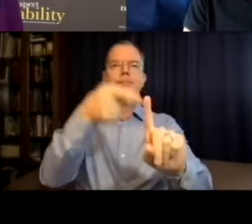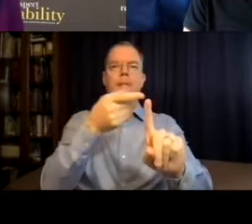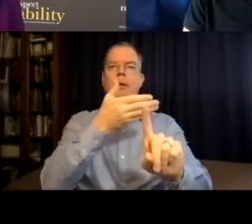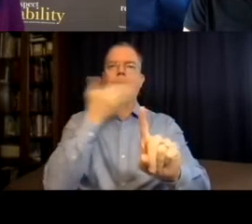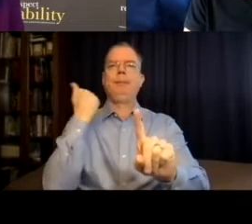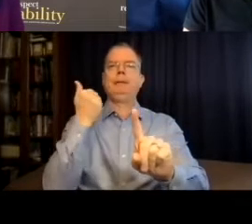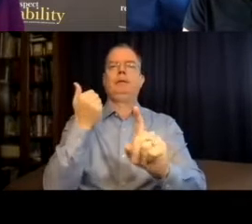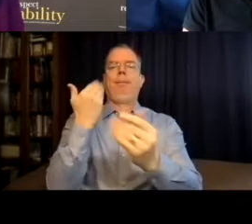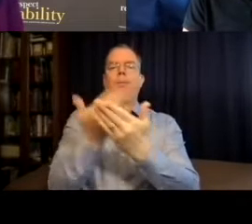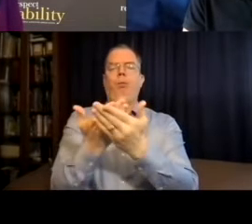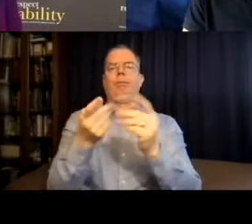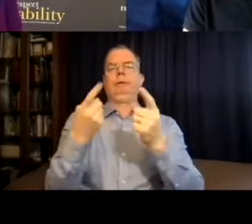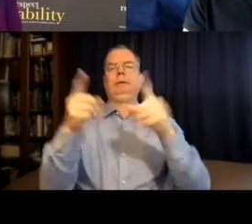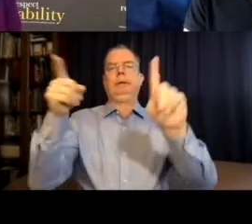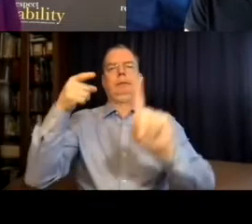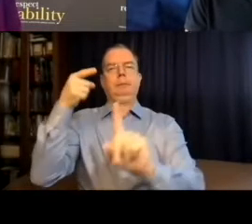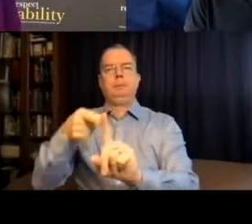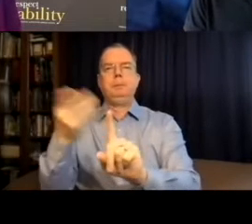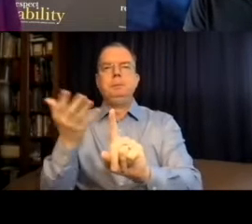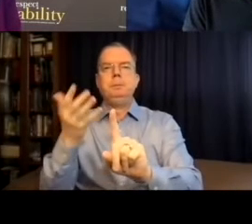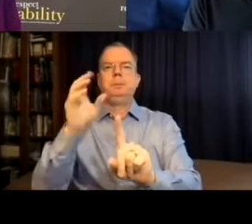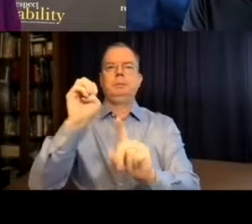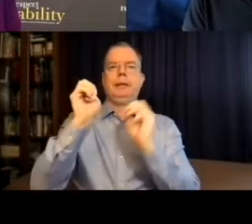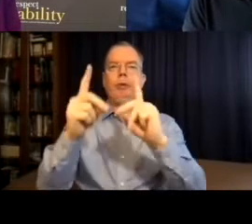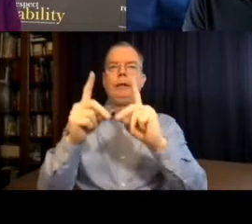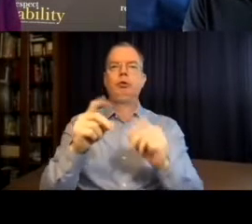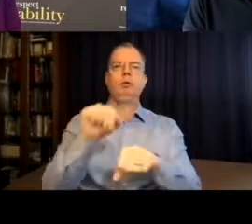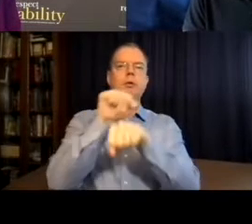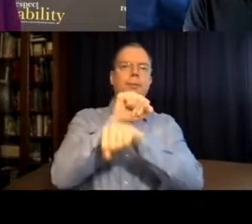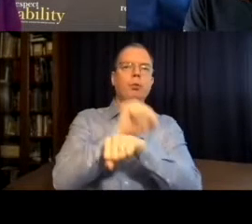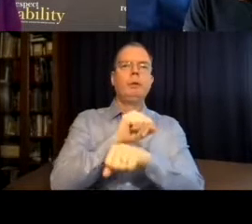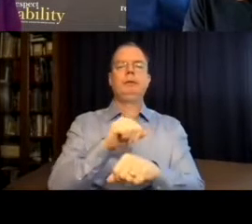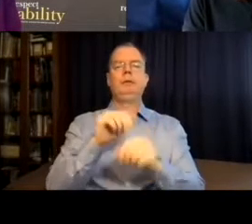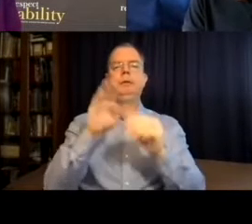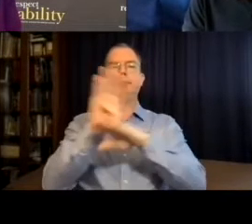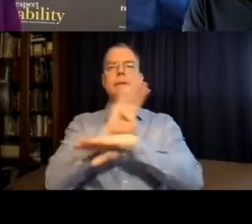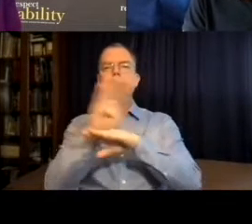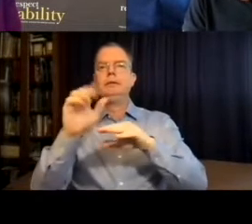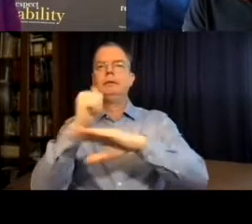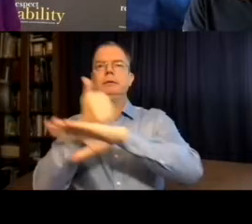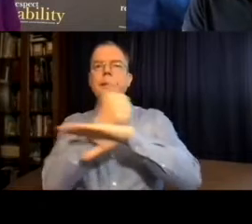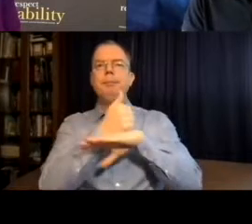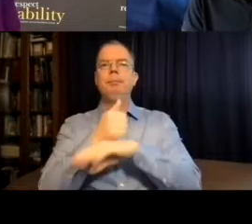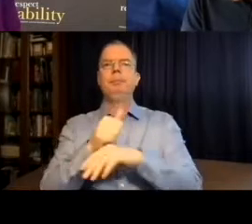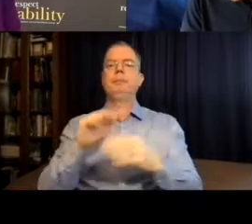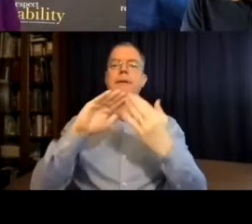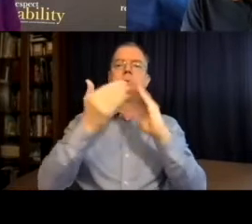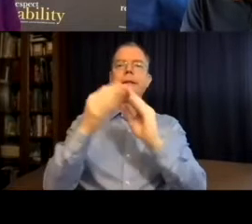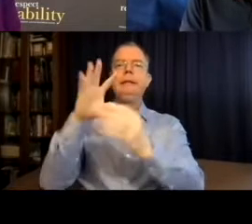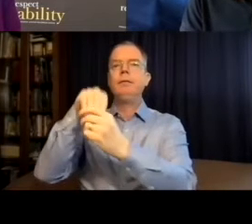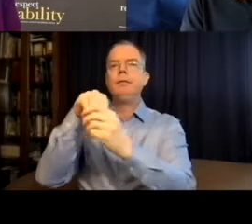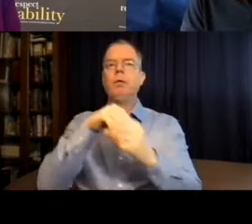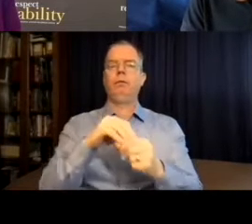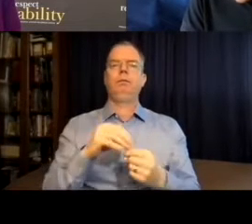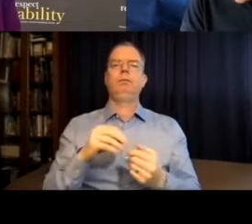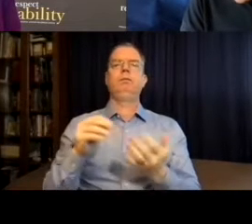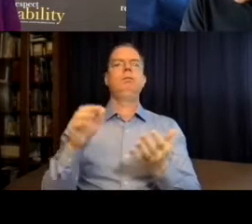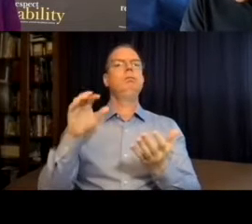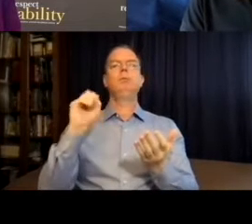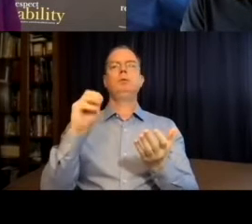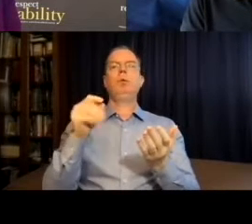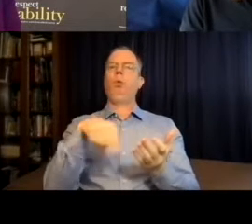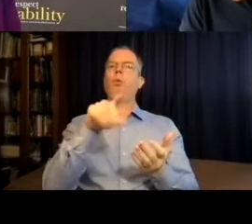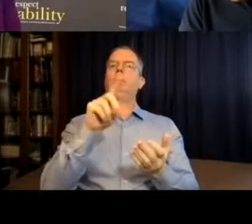Second is advancing opportunities. We seek to promote the best practices in education, employment, entrepreneurship, civic